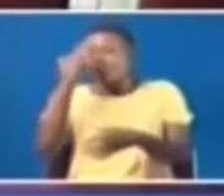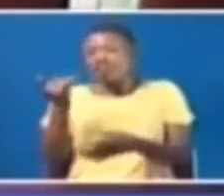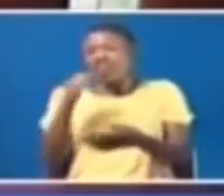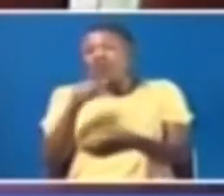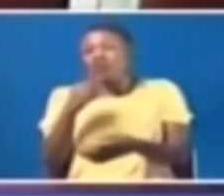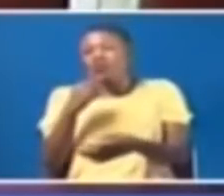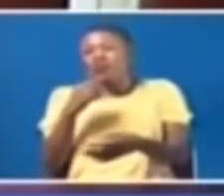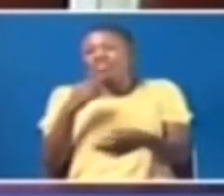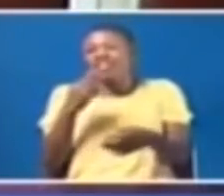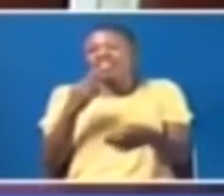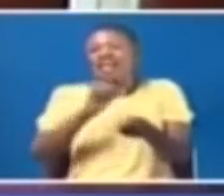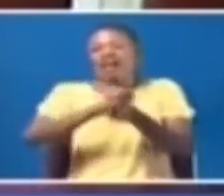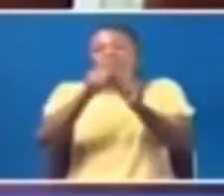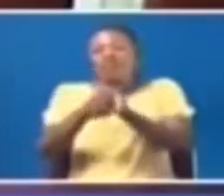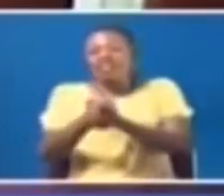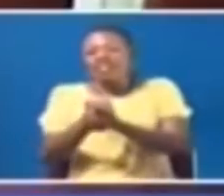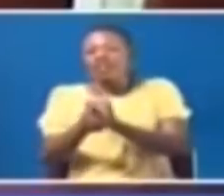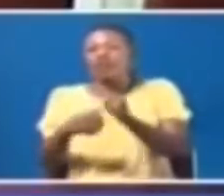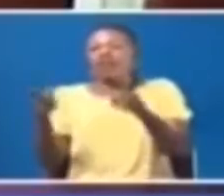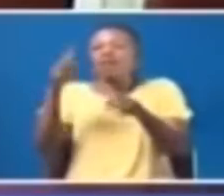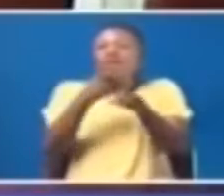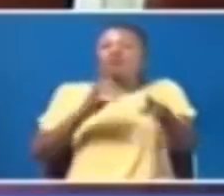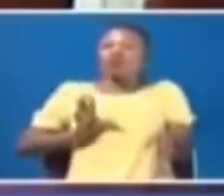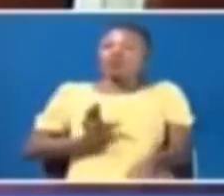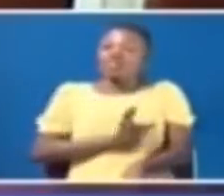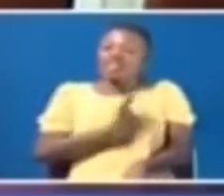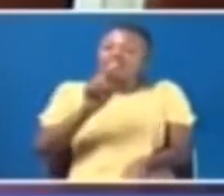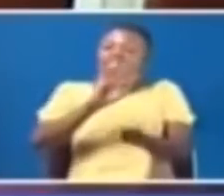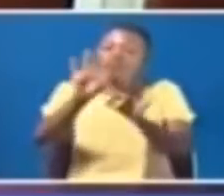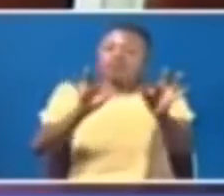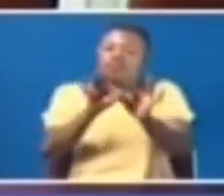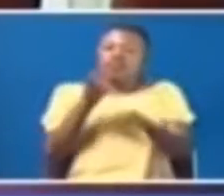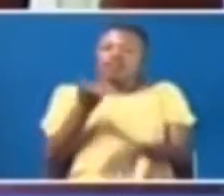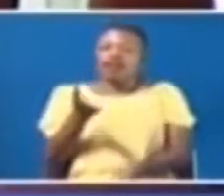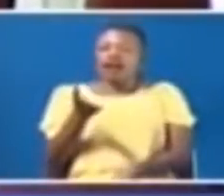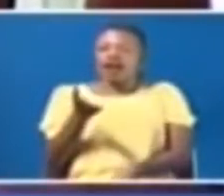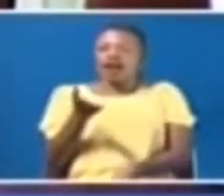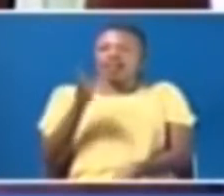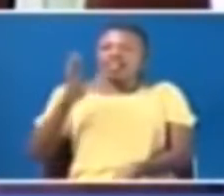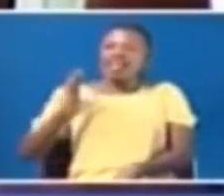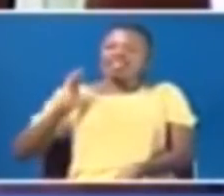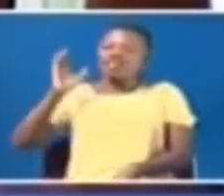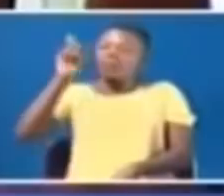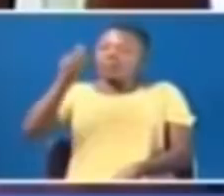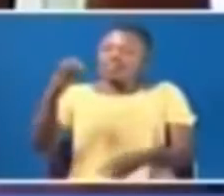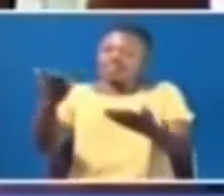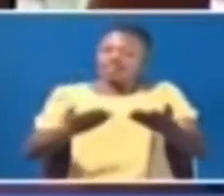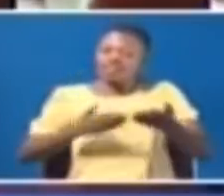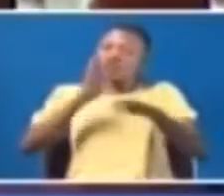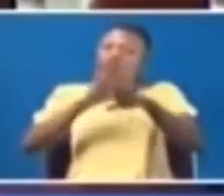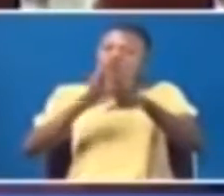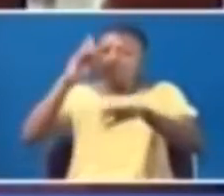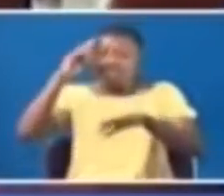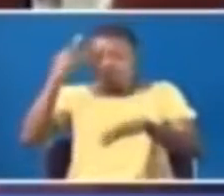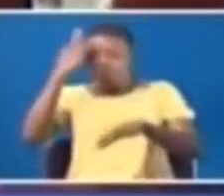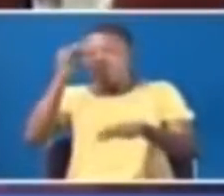tell us about a bill that will come from committee. We are dealing with this particular bill. I think the chair must give us very good reason why he's